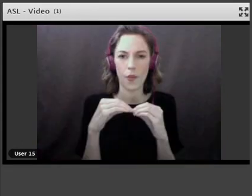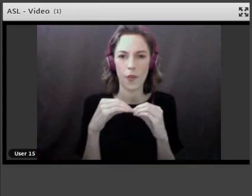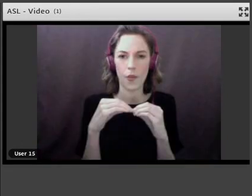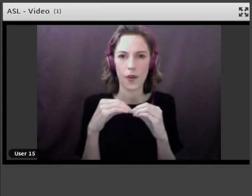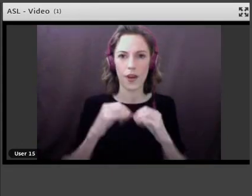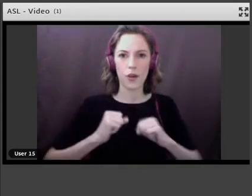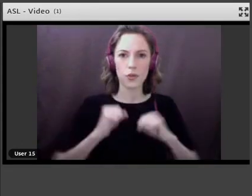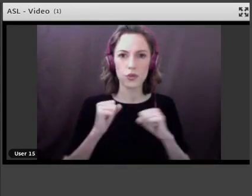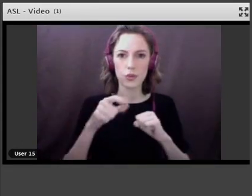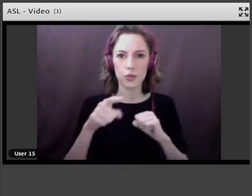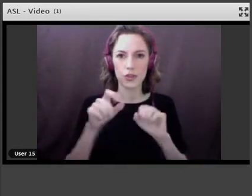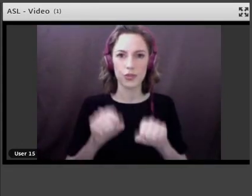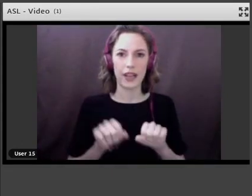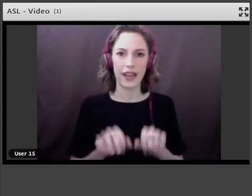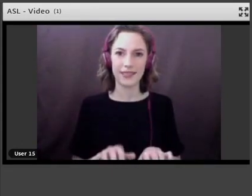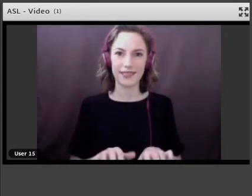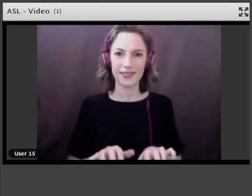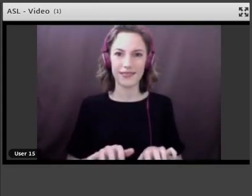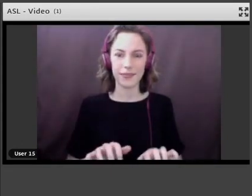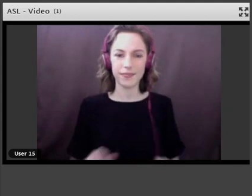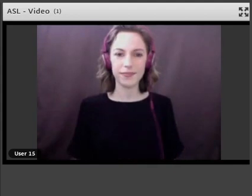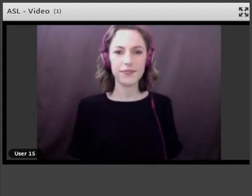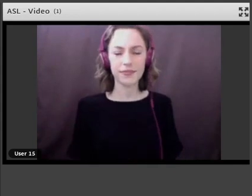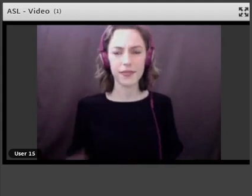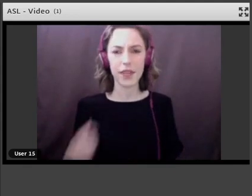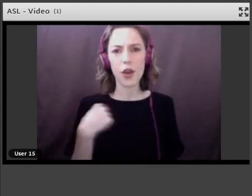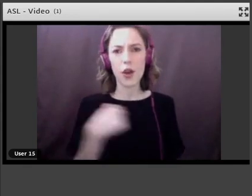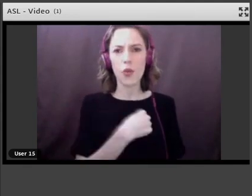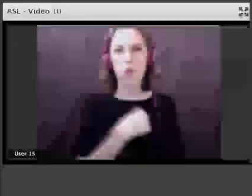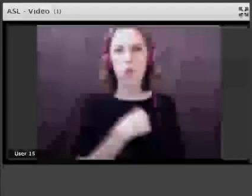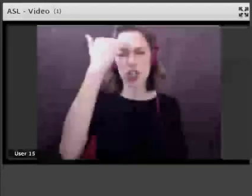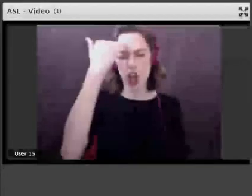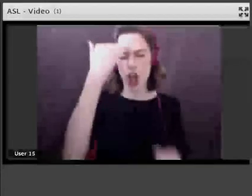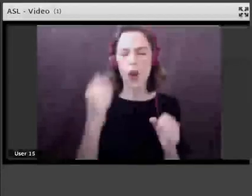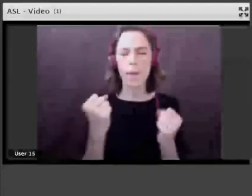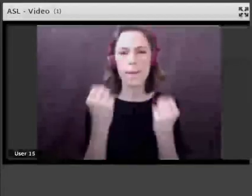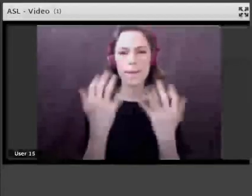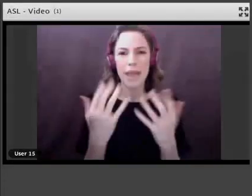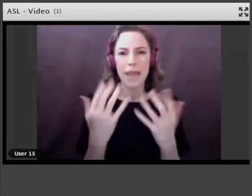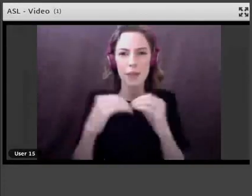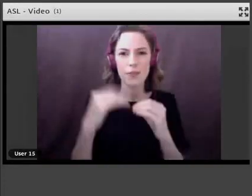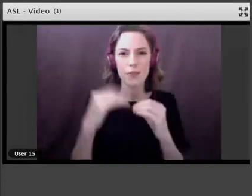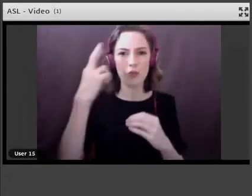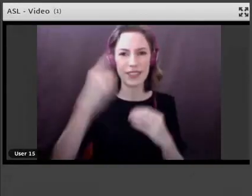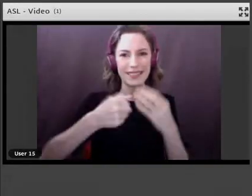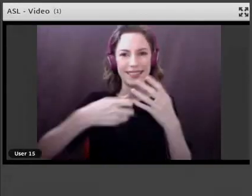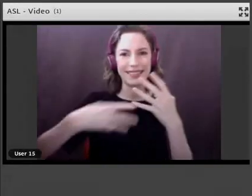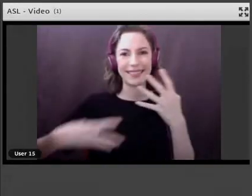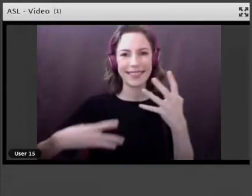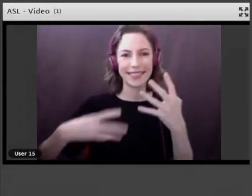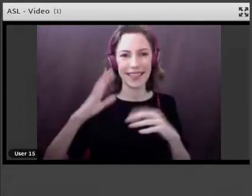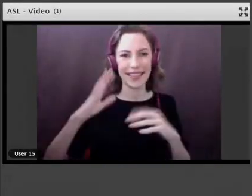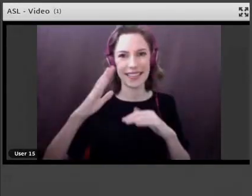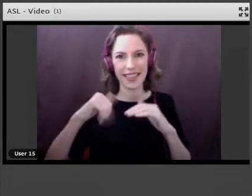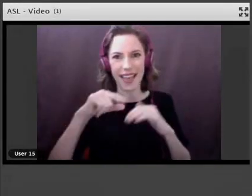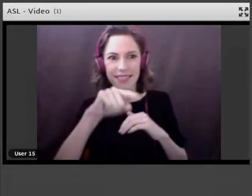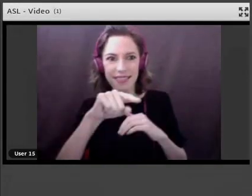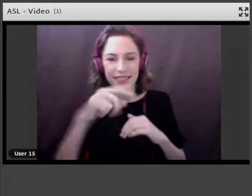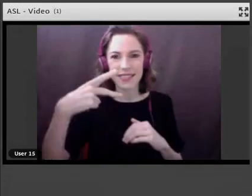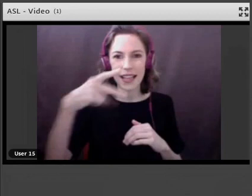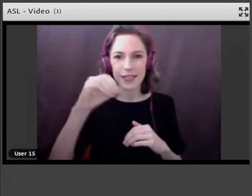and beyond this poll, but we welcome you to add some of your ideas below as